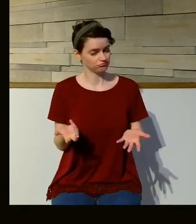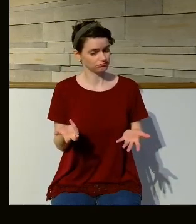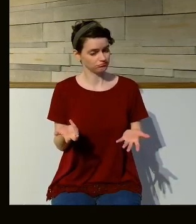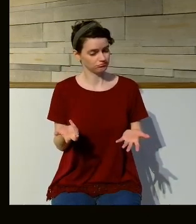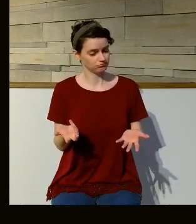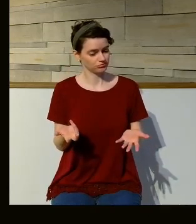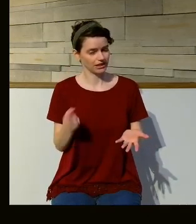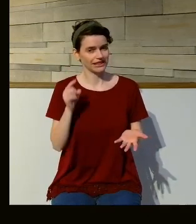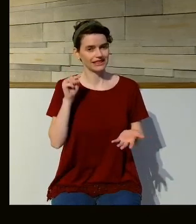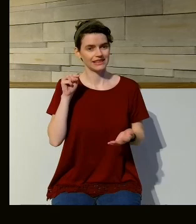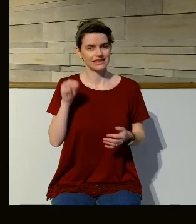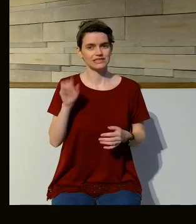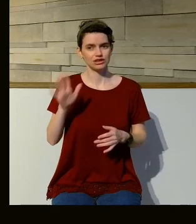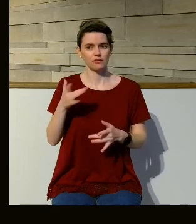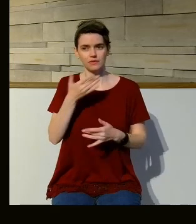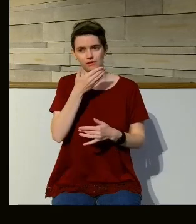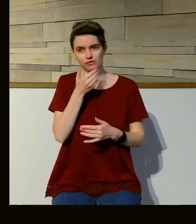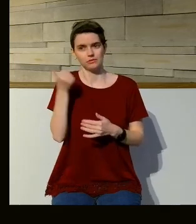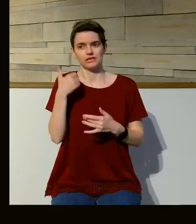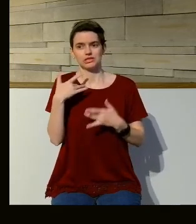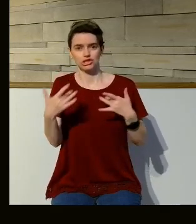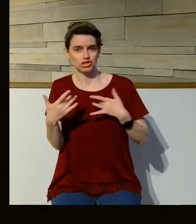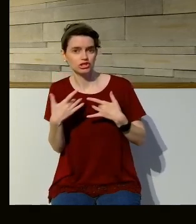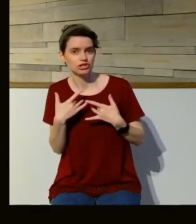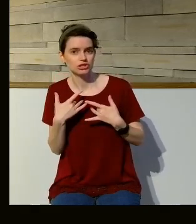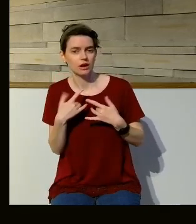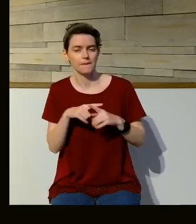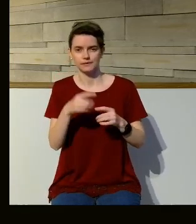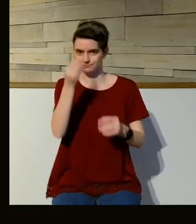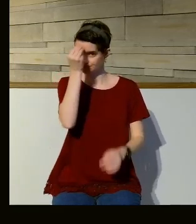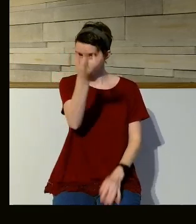This was their greatest concern. But mind you,